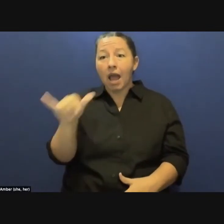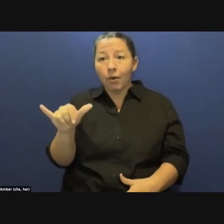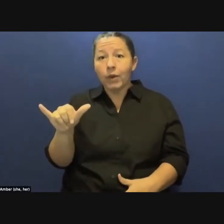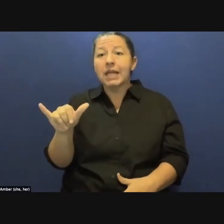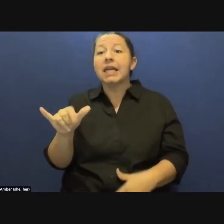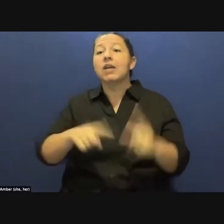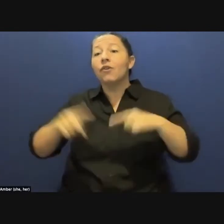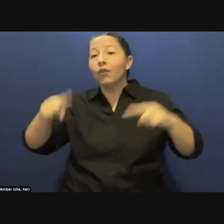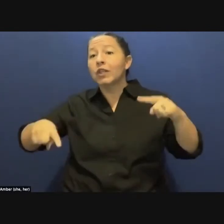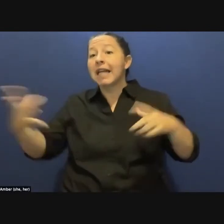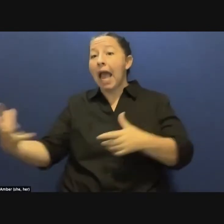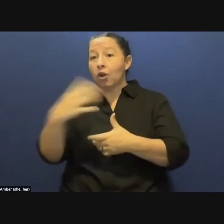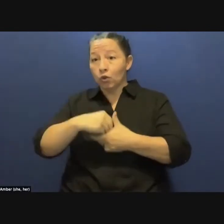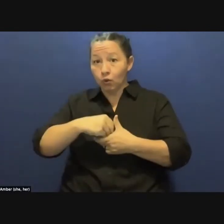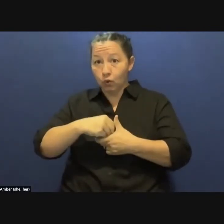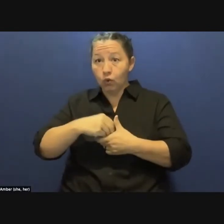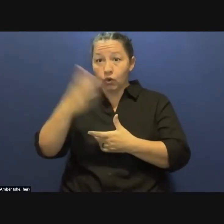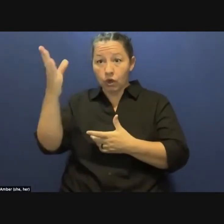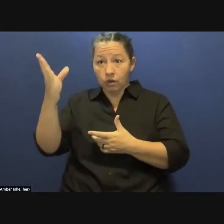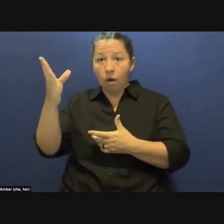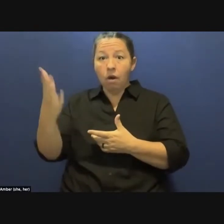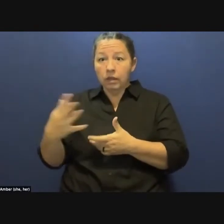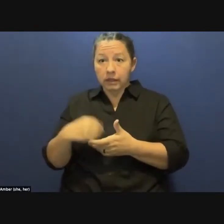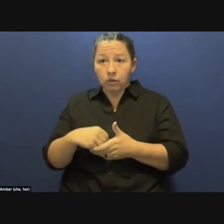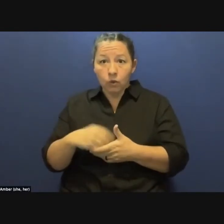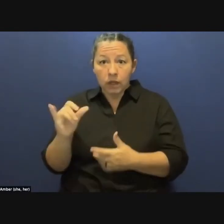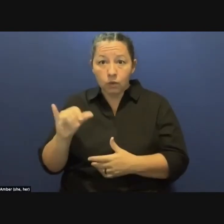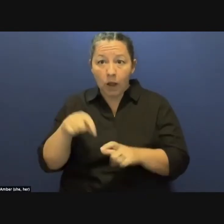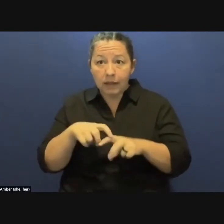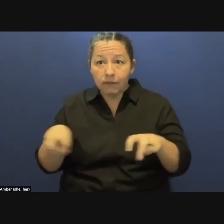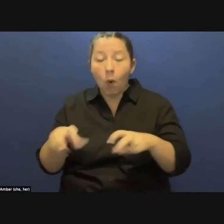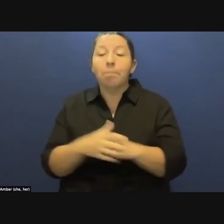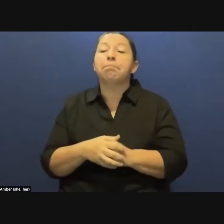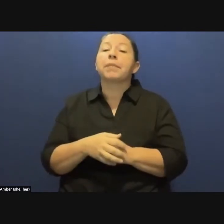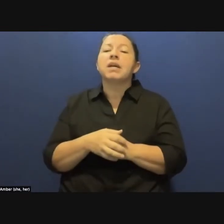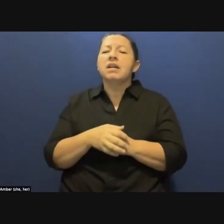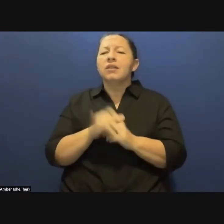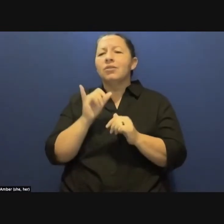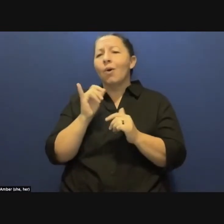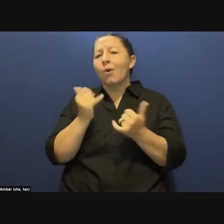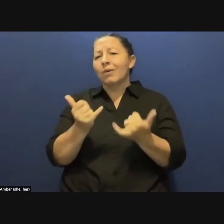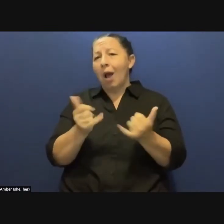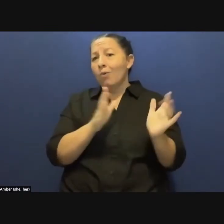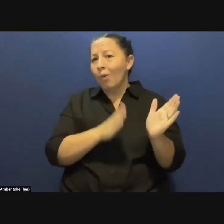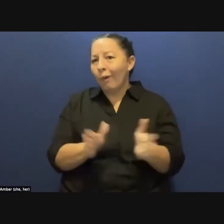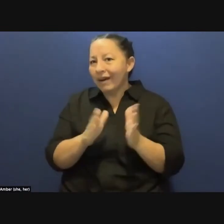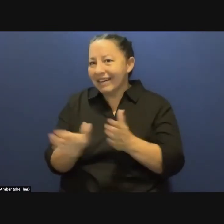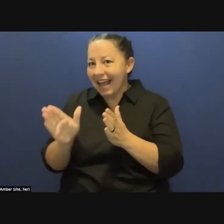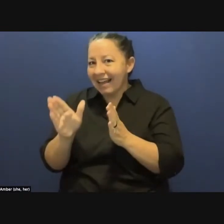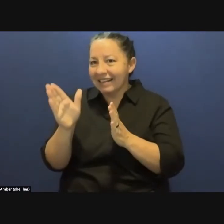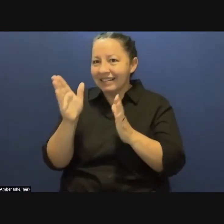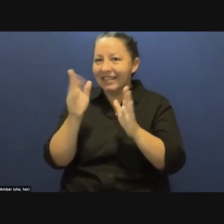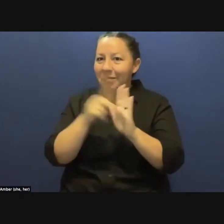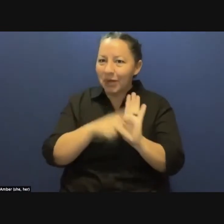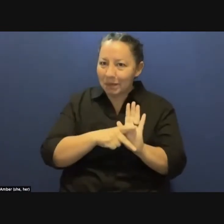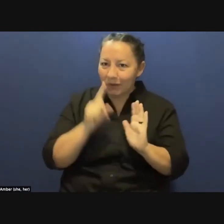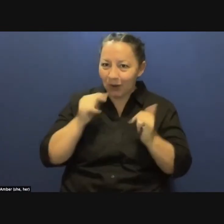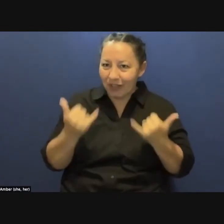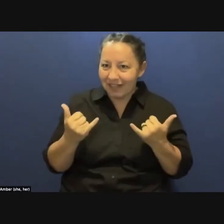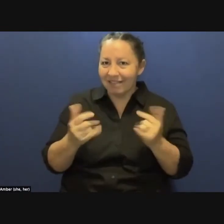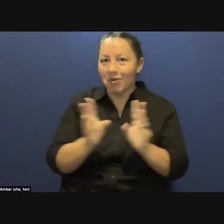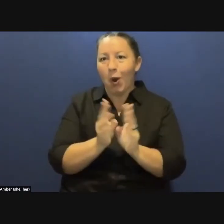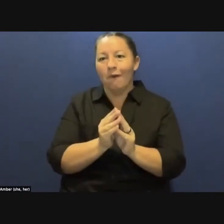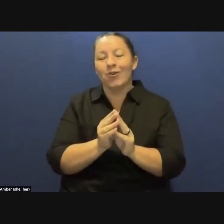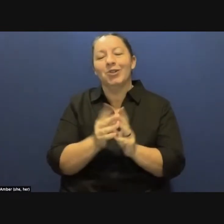inclusion talks. So that brings me to the organizing principles for this conference. We